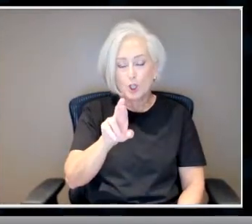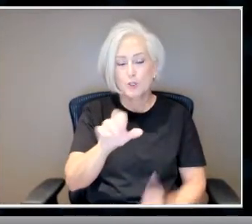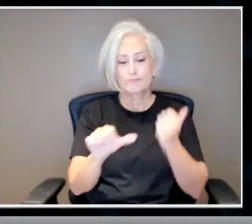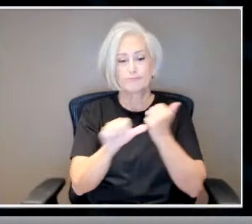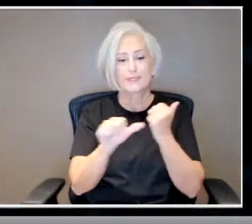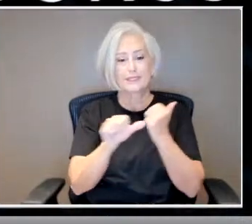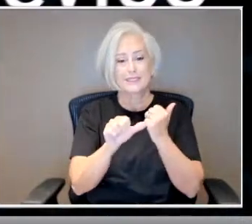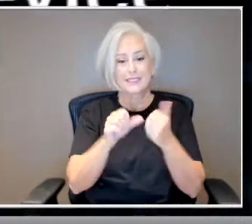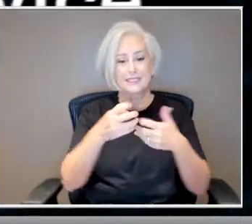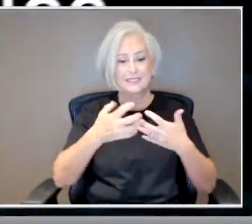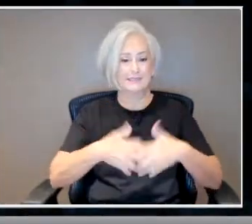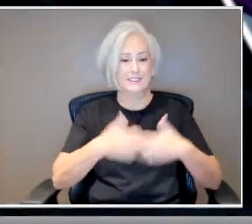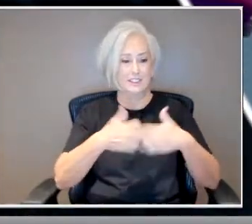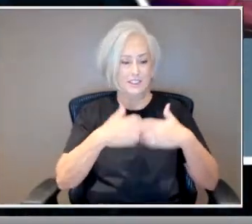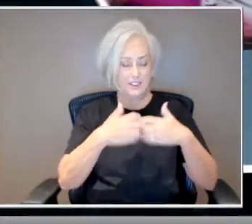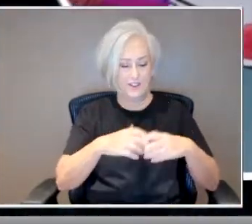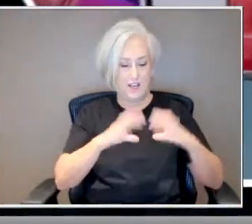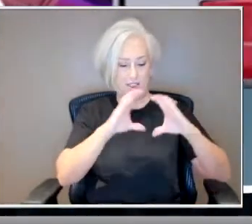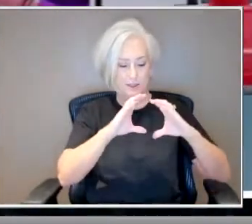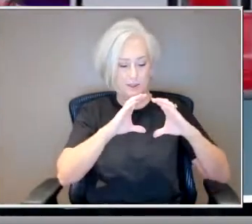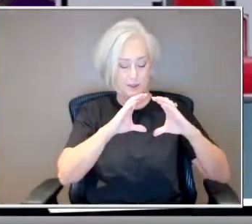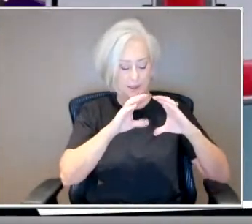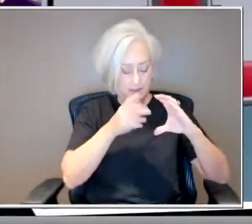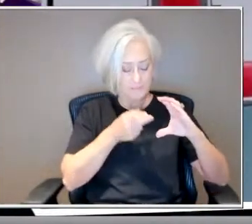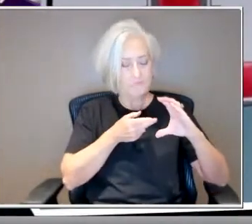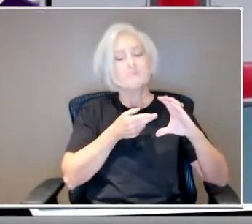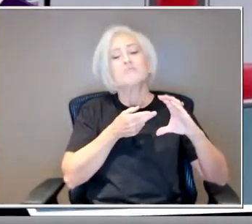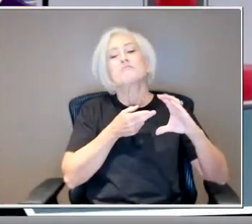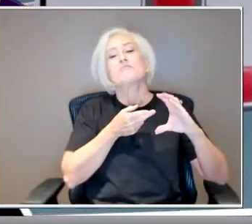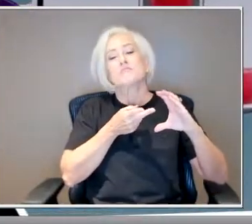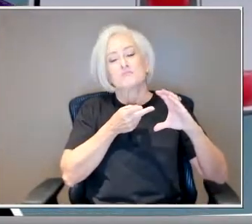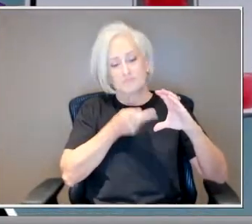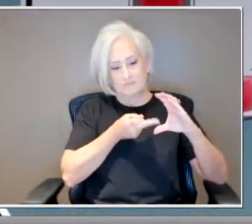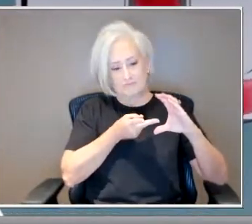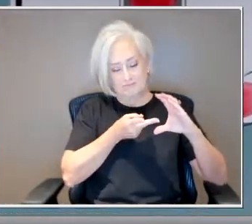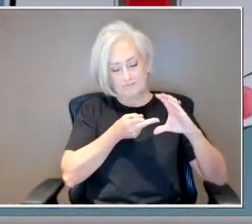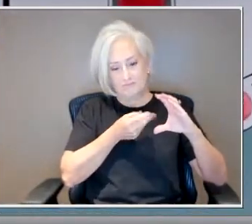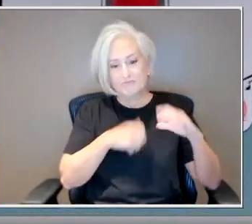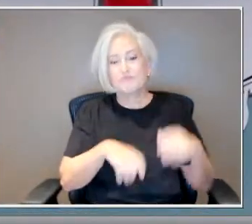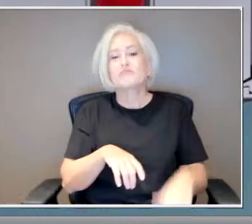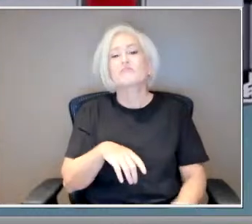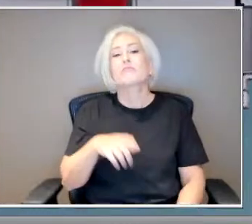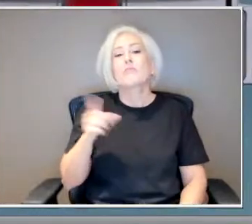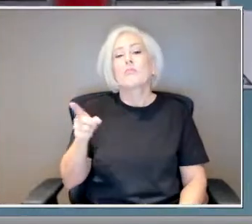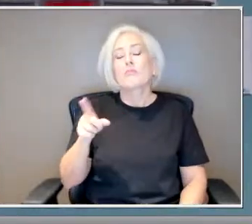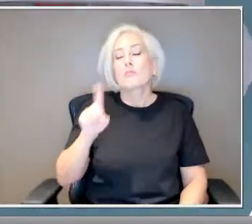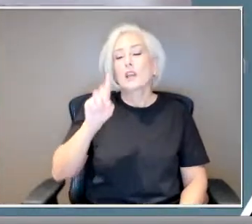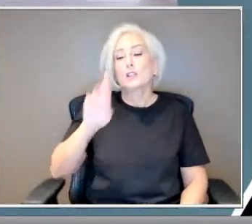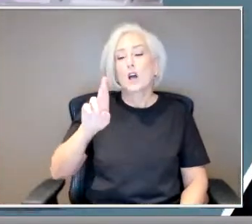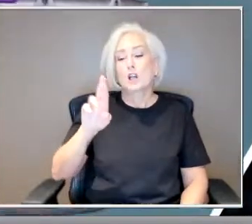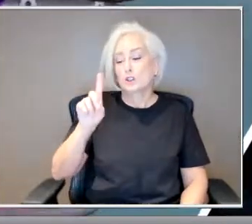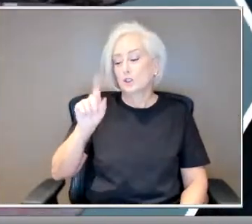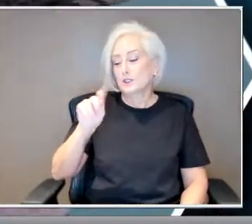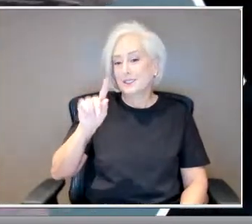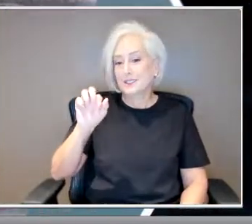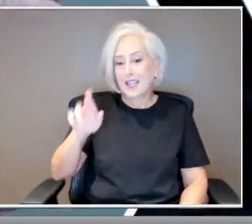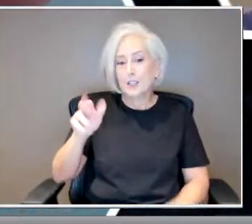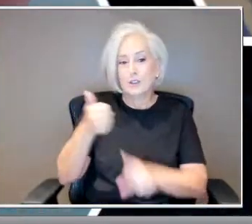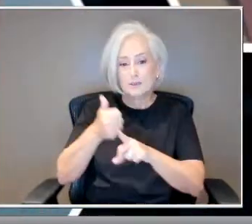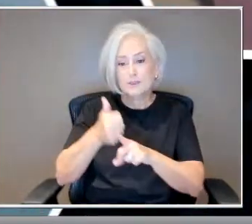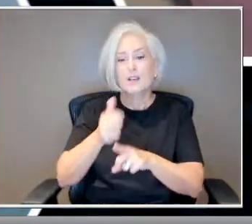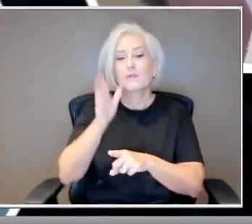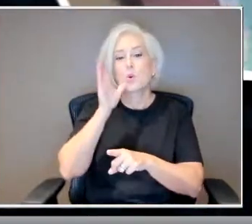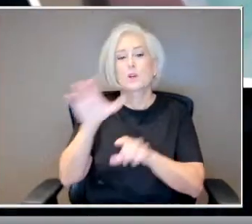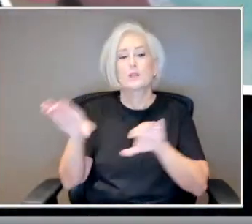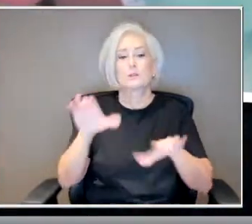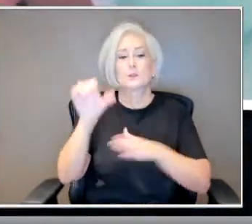one. Dr. Matt Danter would perform the surgery. I just remember him coming in before my surgery just